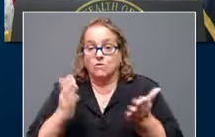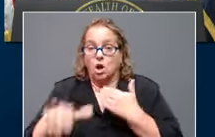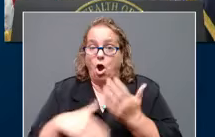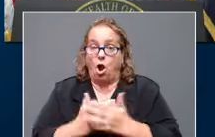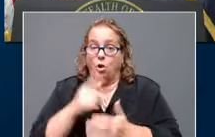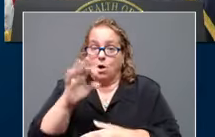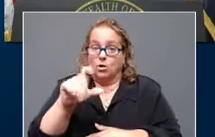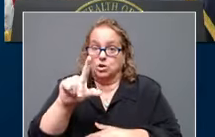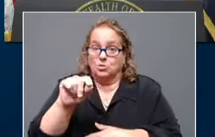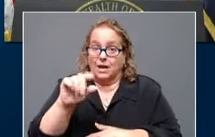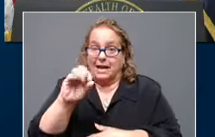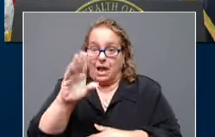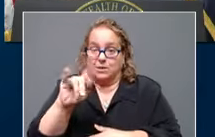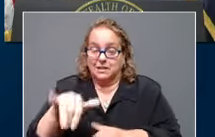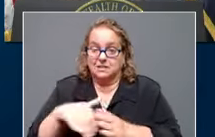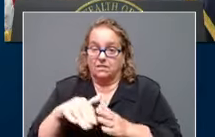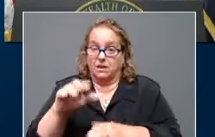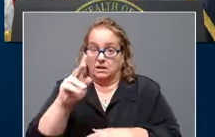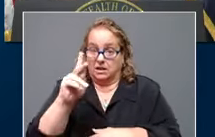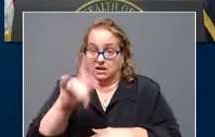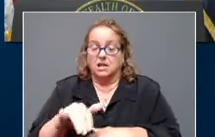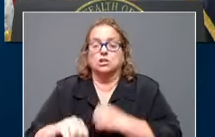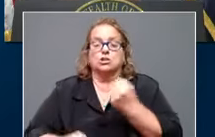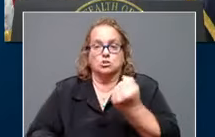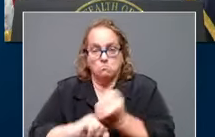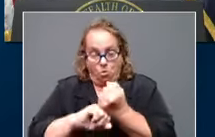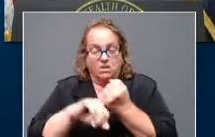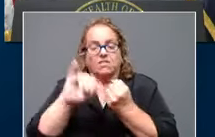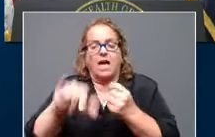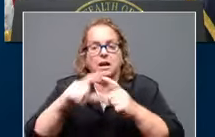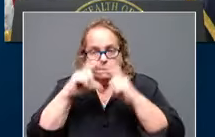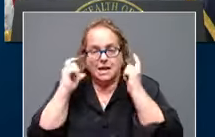shown a specific quote from the director there.